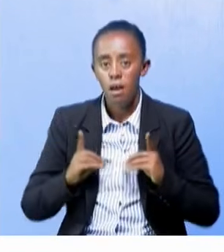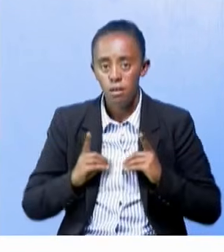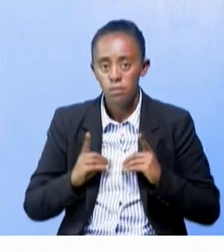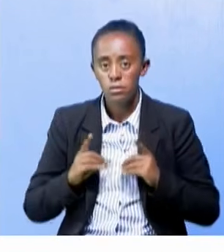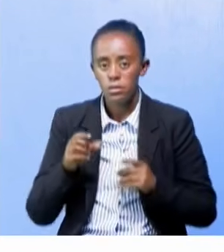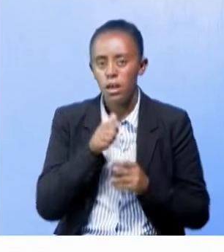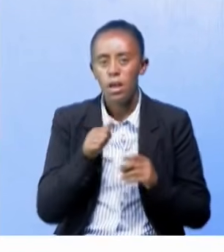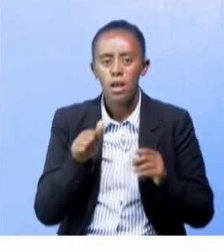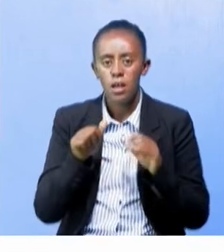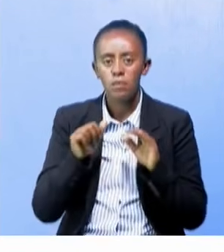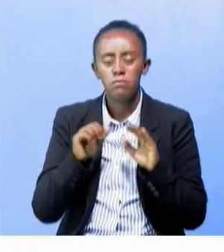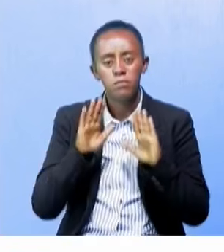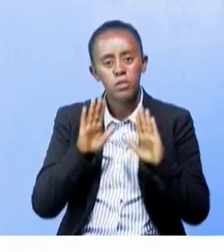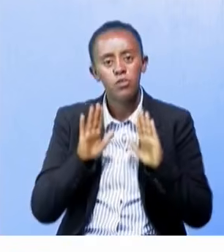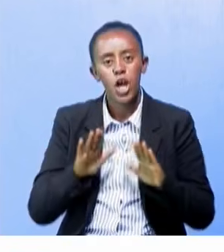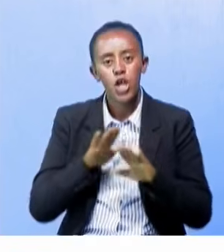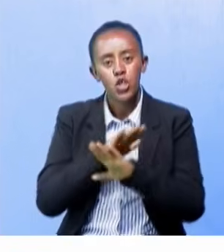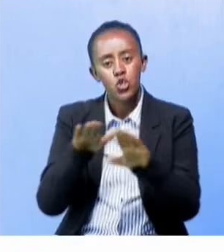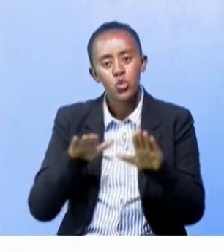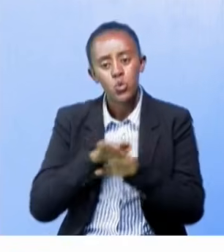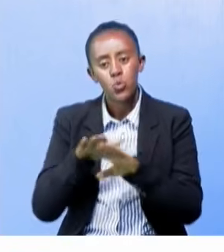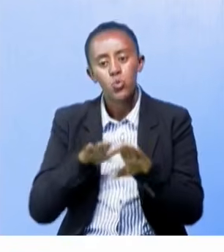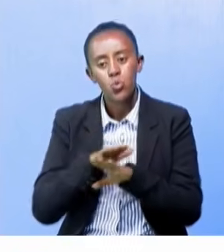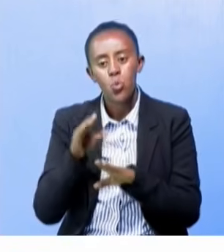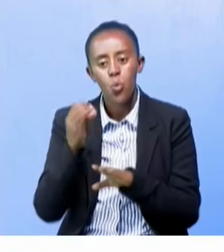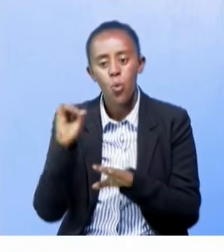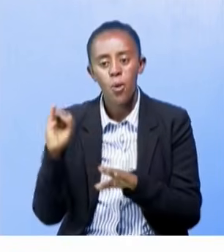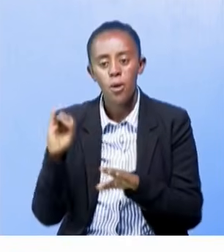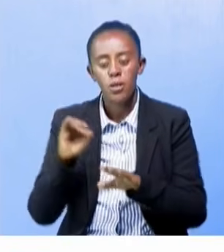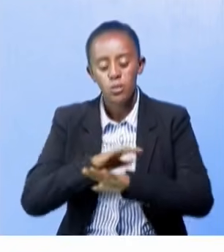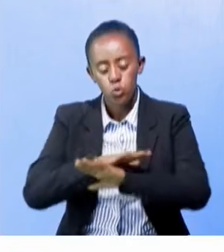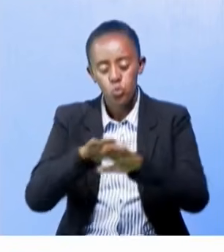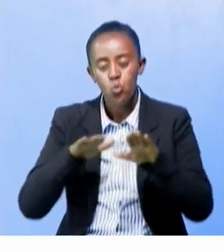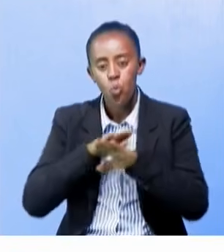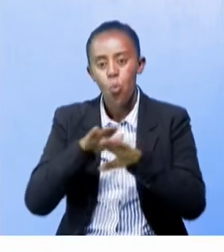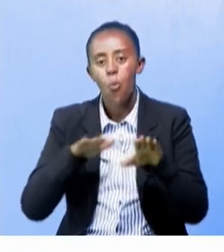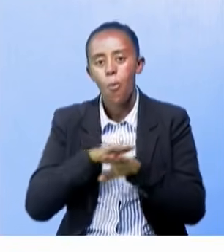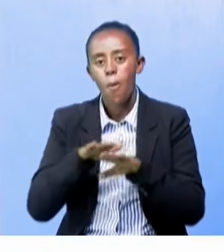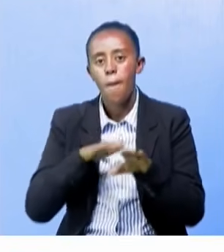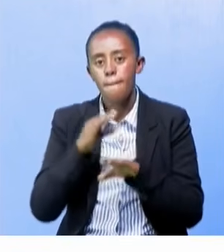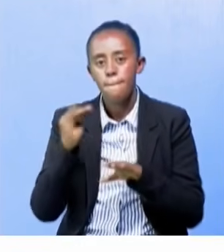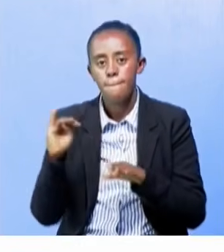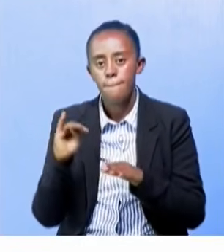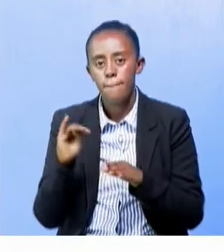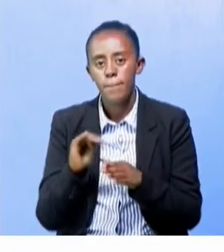They had a great